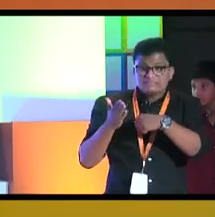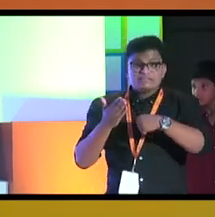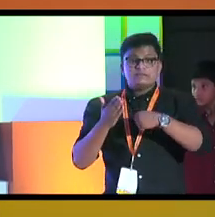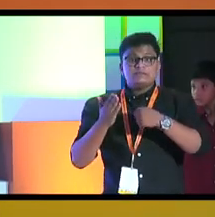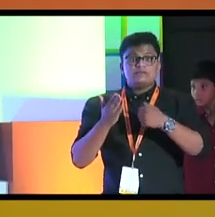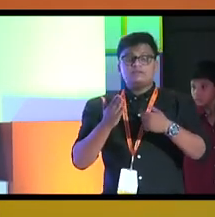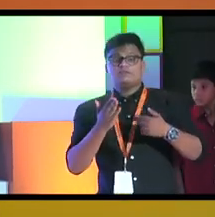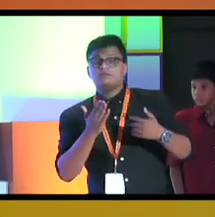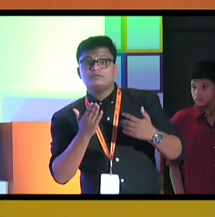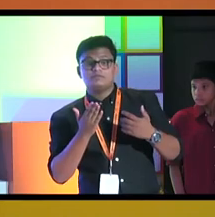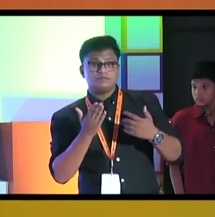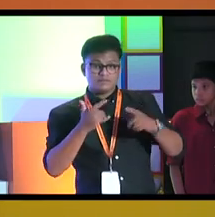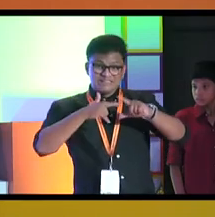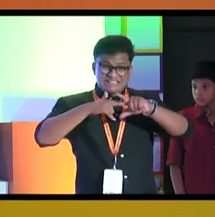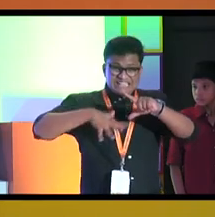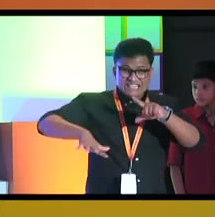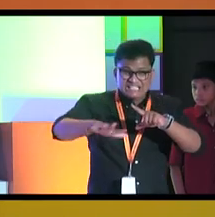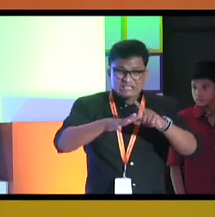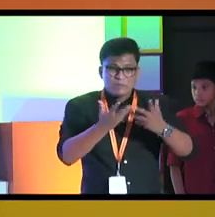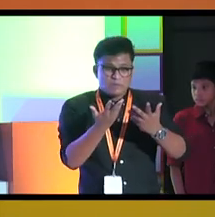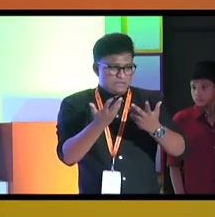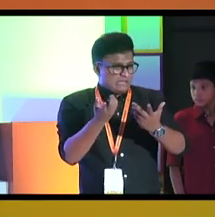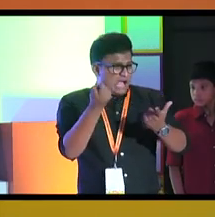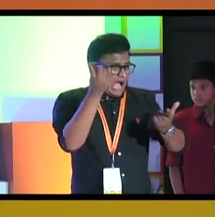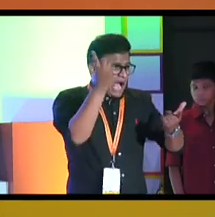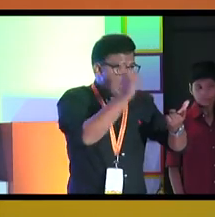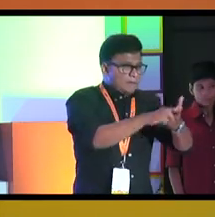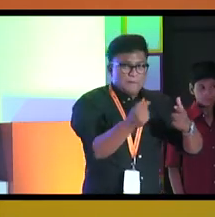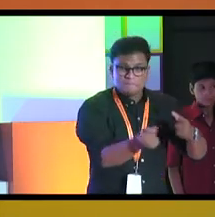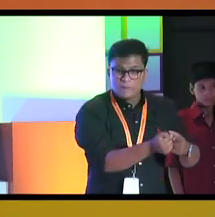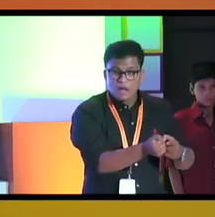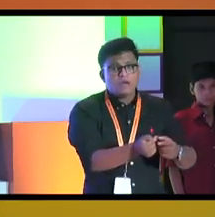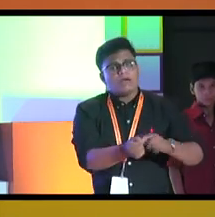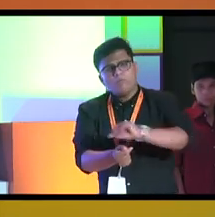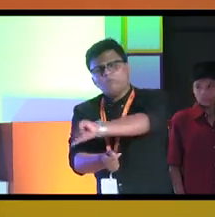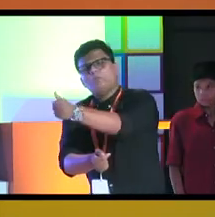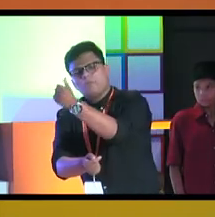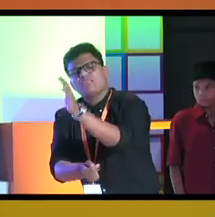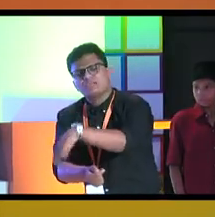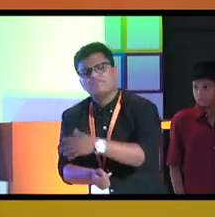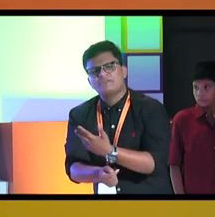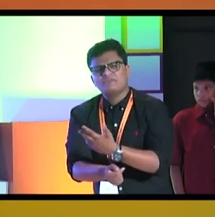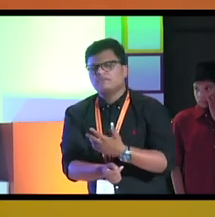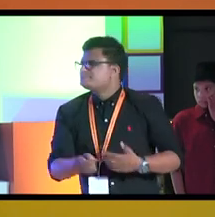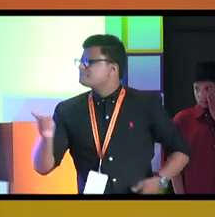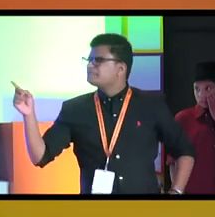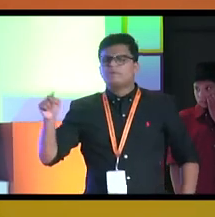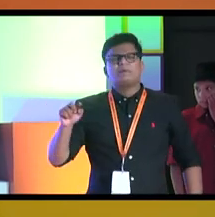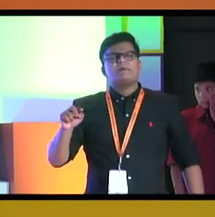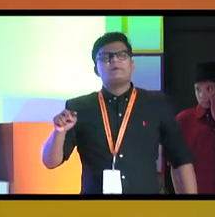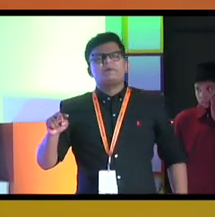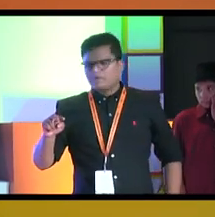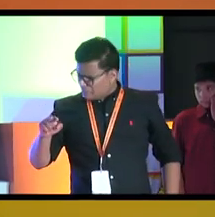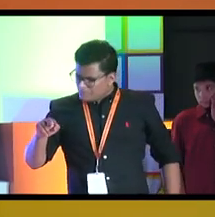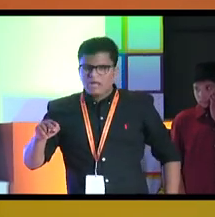hai ki prakriti agar ek jagah kami karti hai to dusri jagah uski bharpai ya poorti zarur karti hai. What I mean to say is